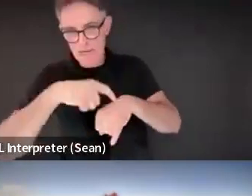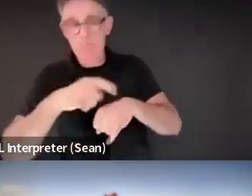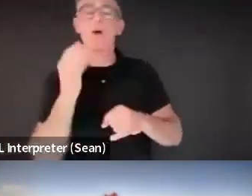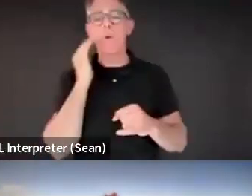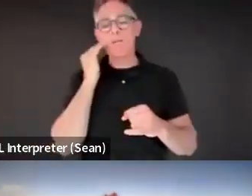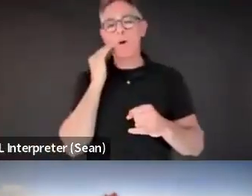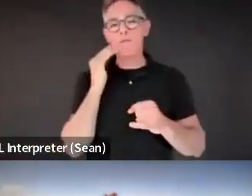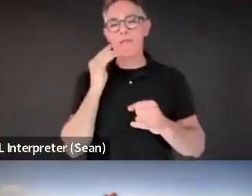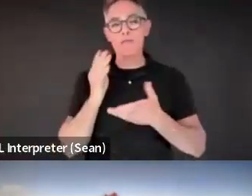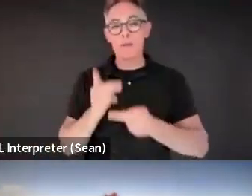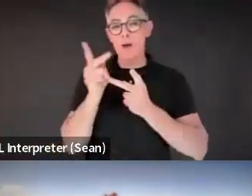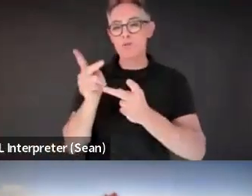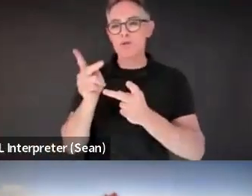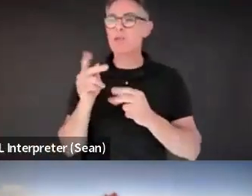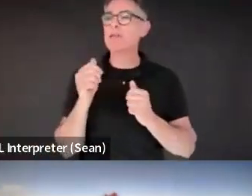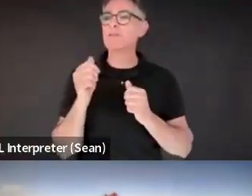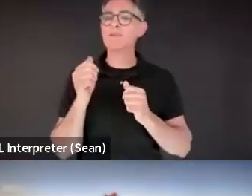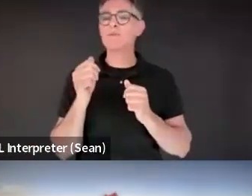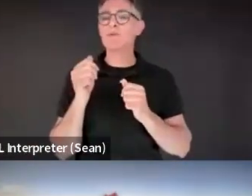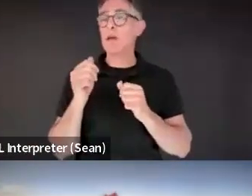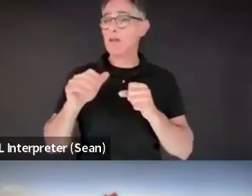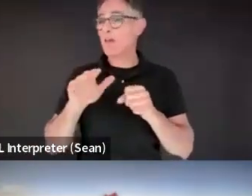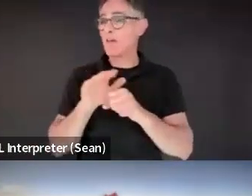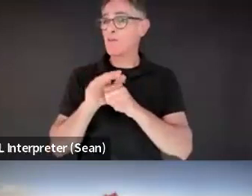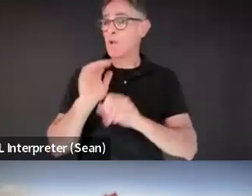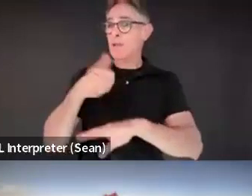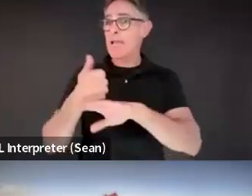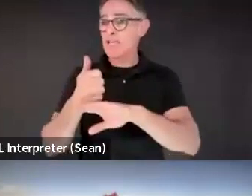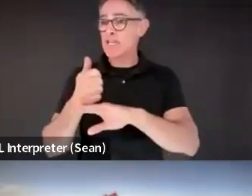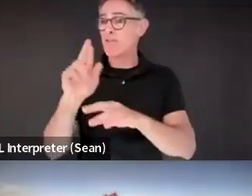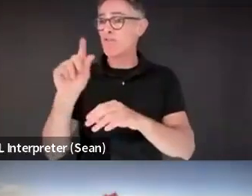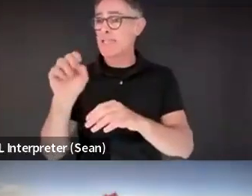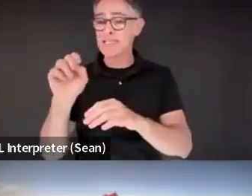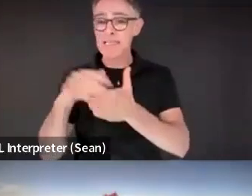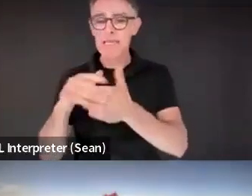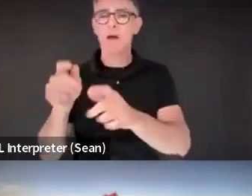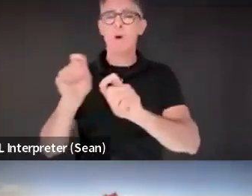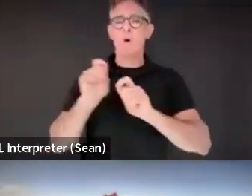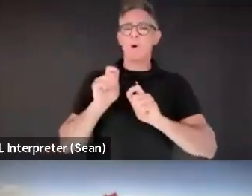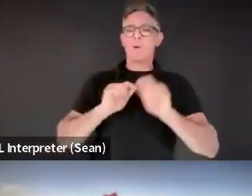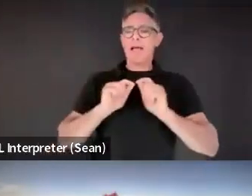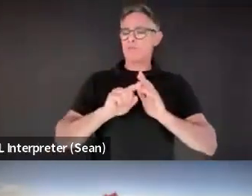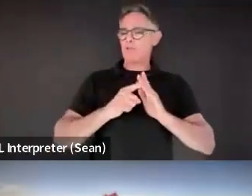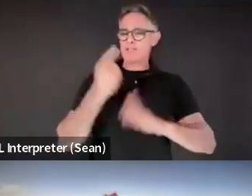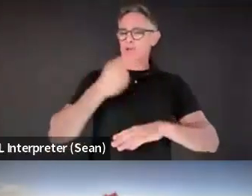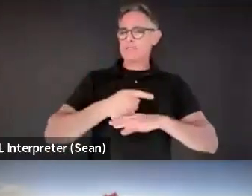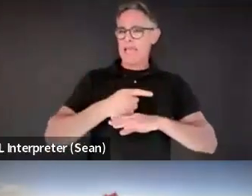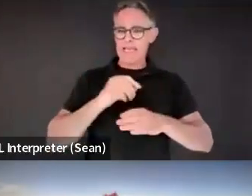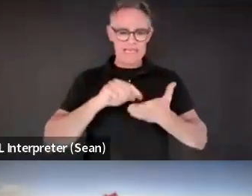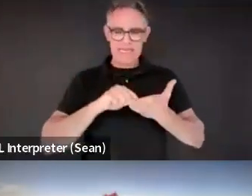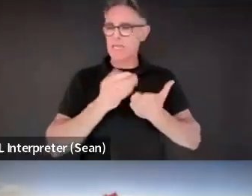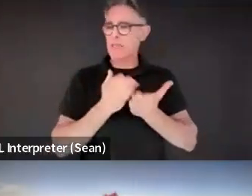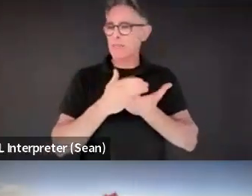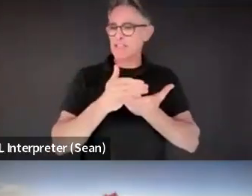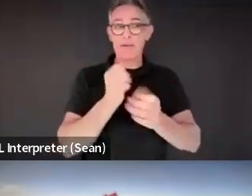to wind back the full implementation of the rate study to the original date that was in the budget next year,